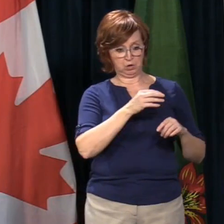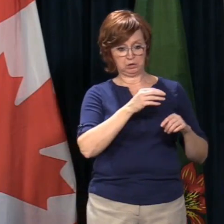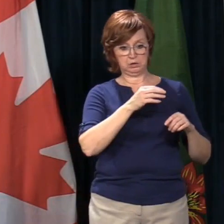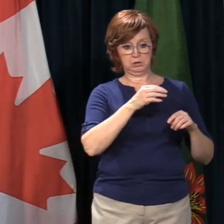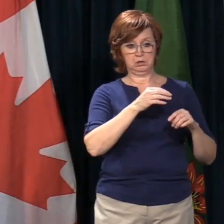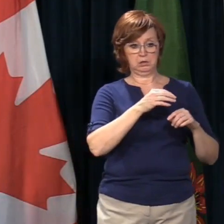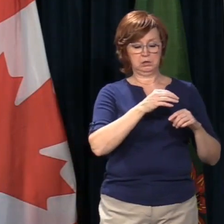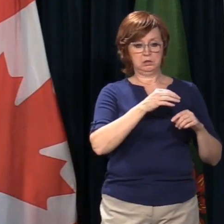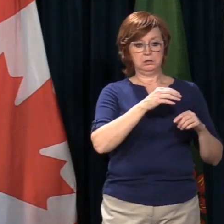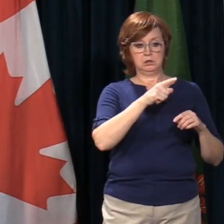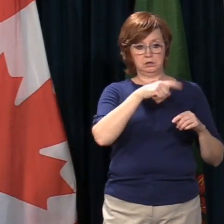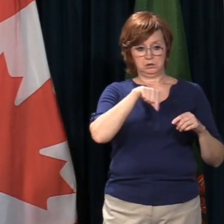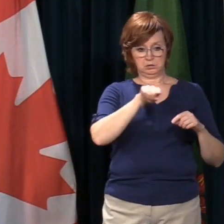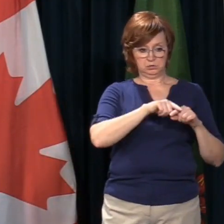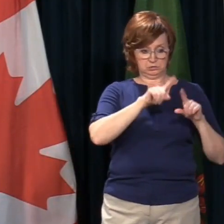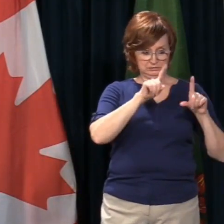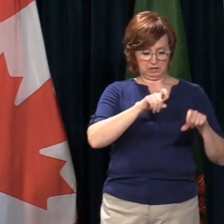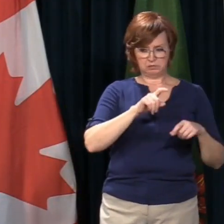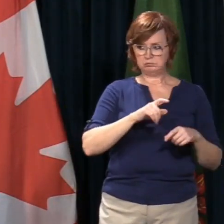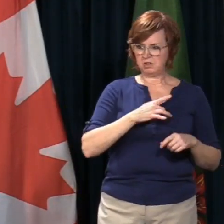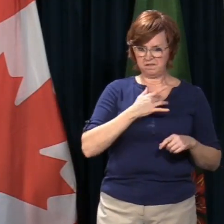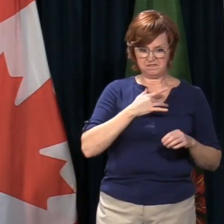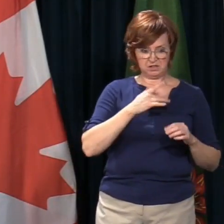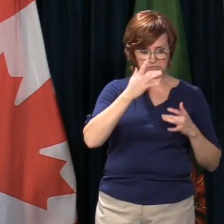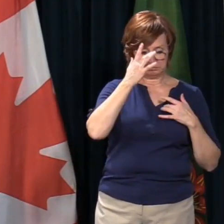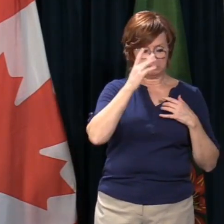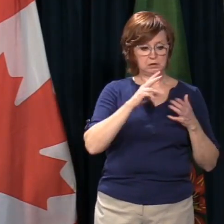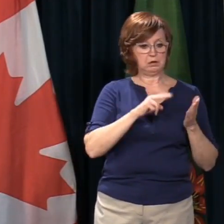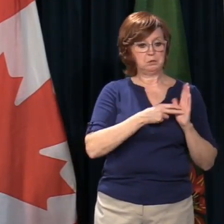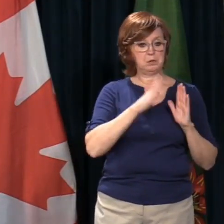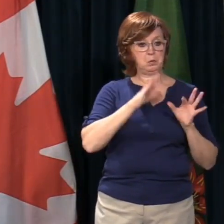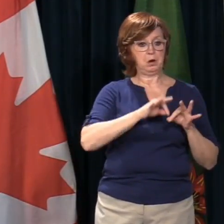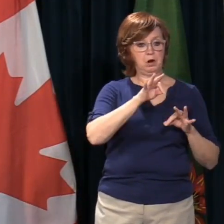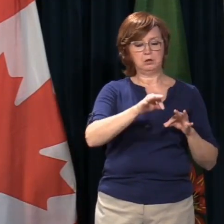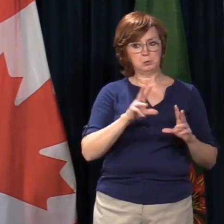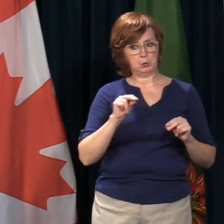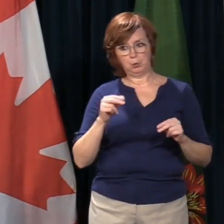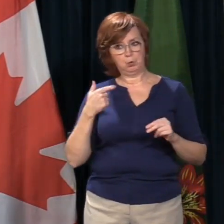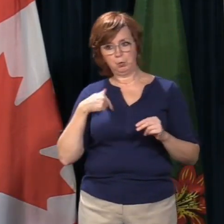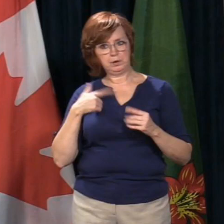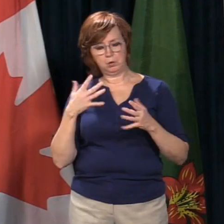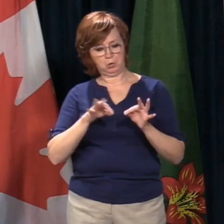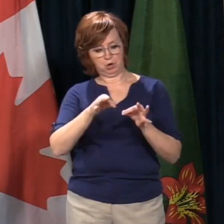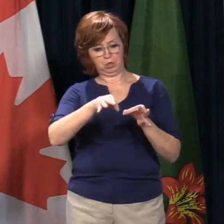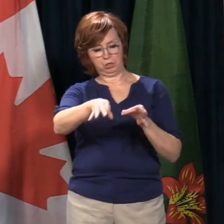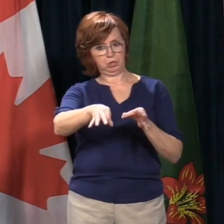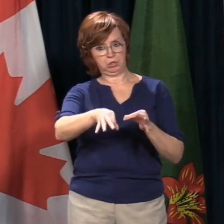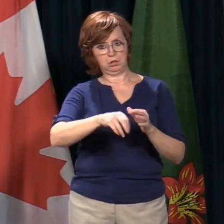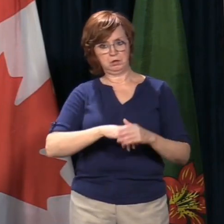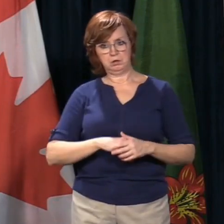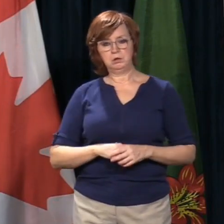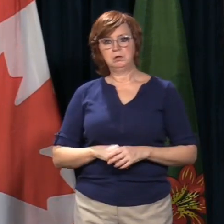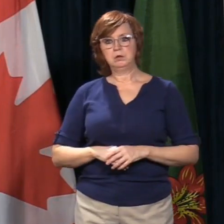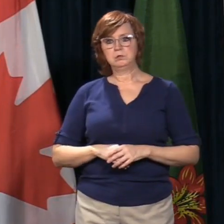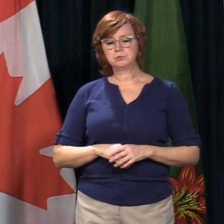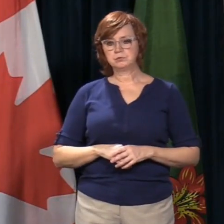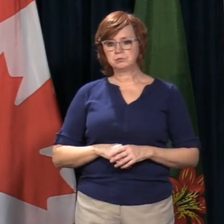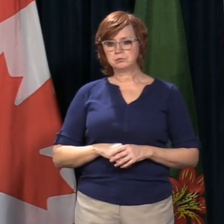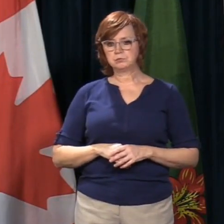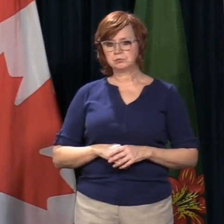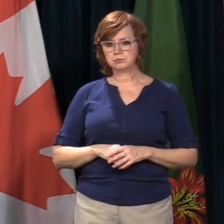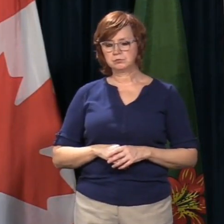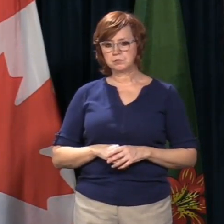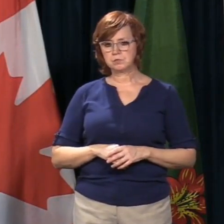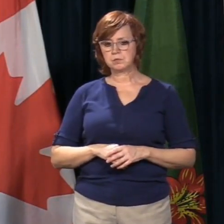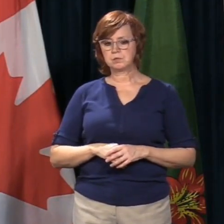to understand it will be that work that tells us if as we lift restrictions, what we may have lifted too